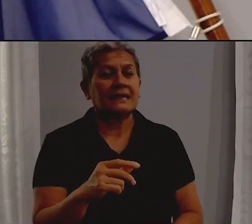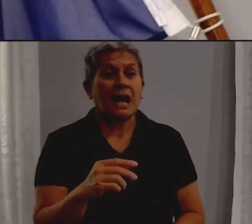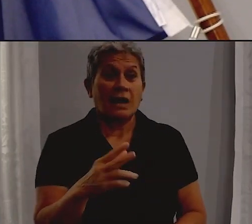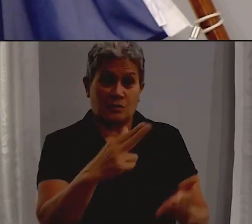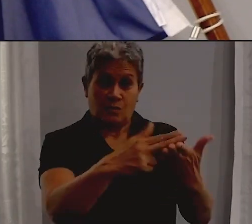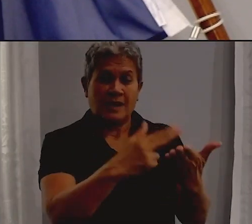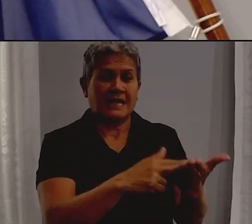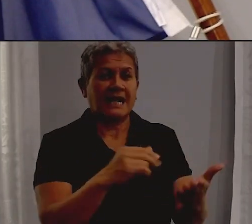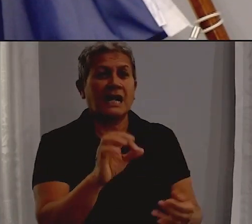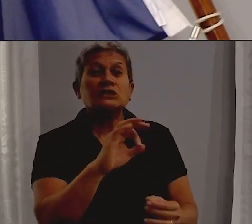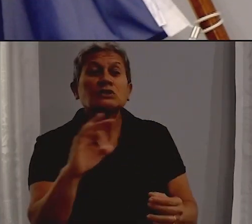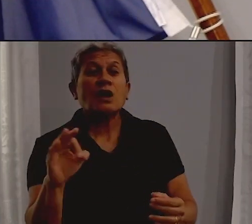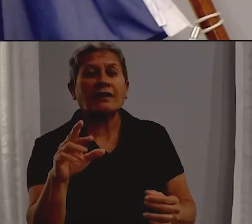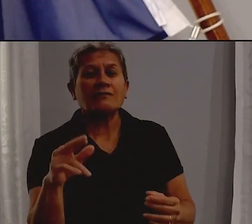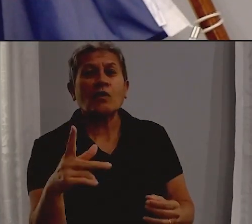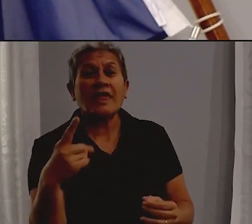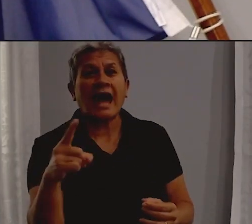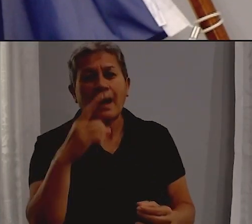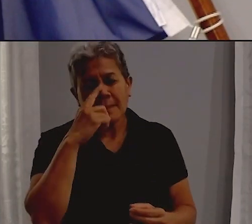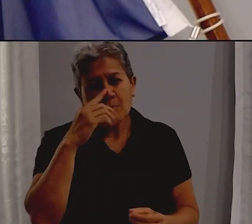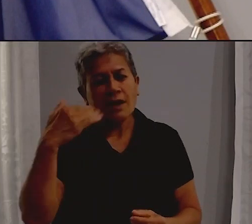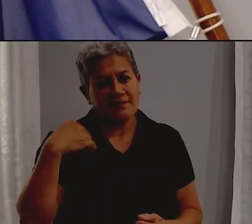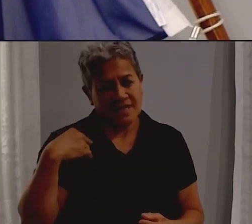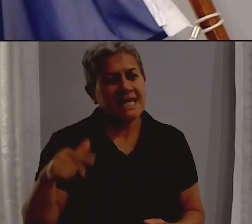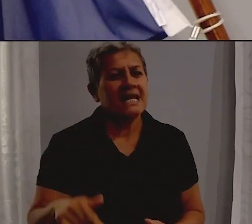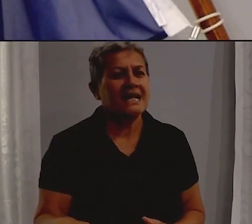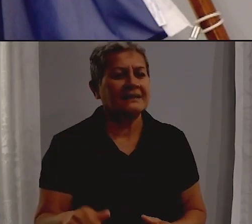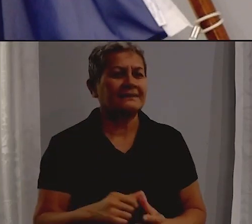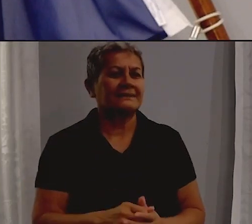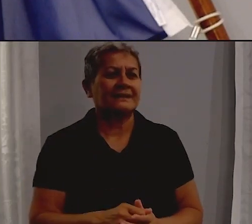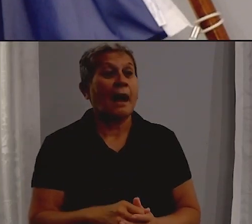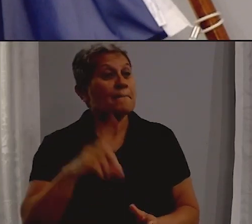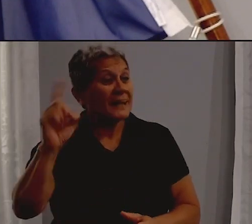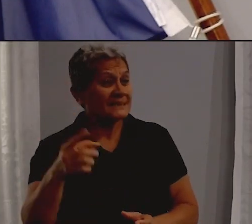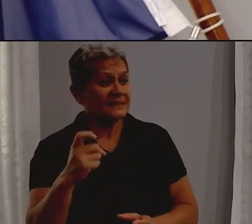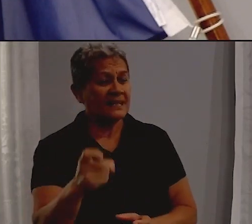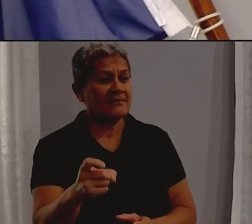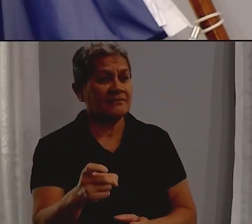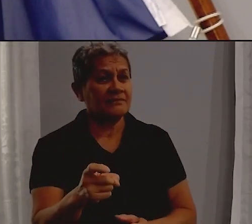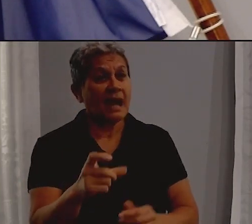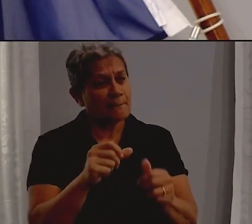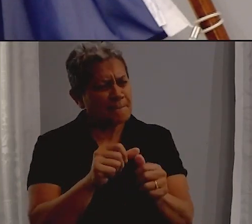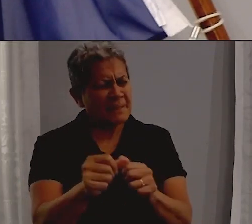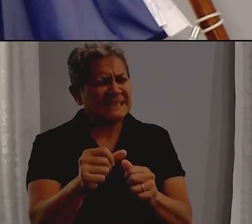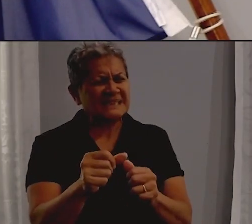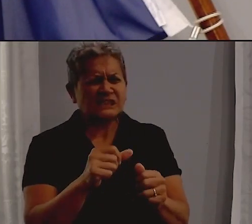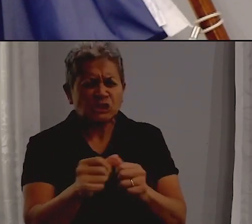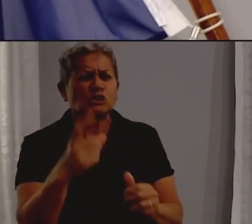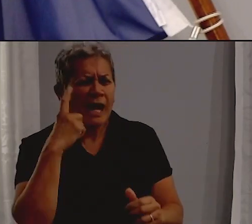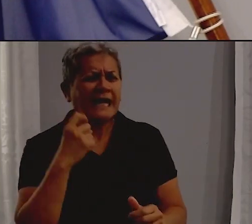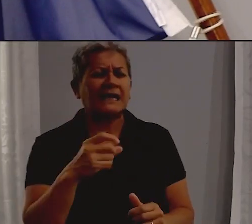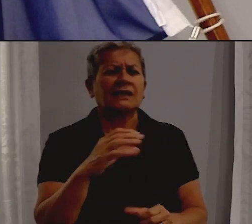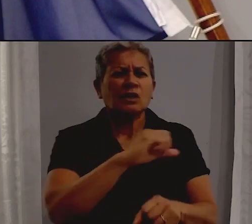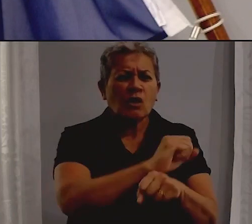January and have not left the Cook Islands. However, if despite our best efforts, COVID does get past our